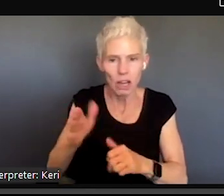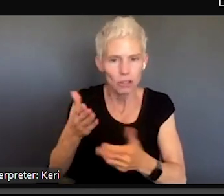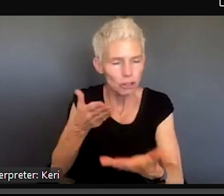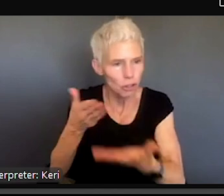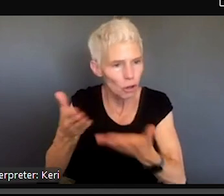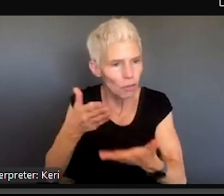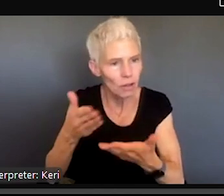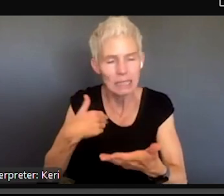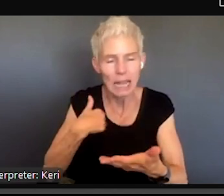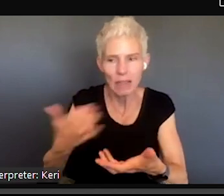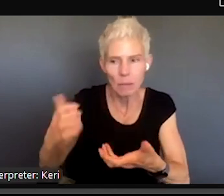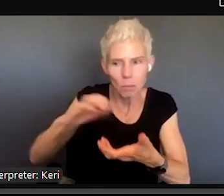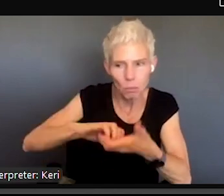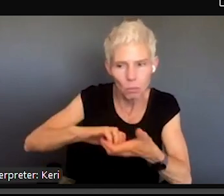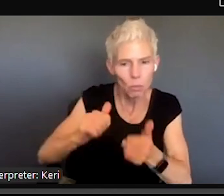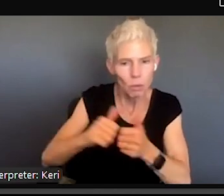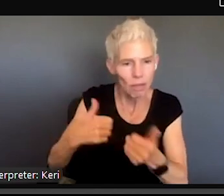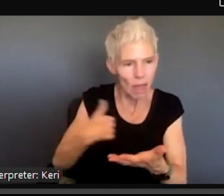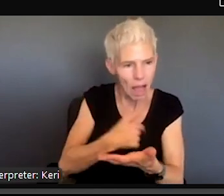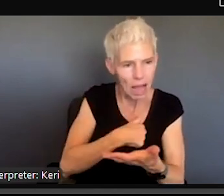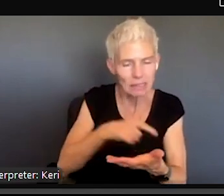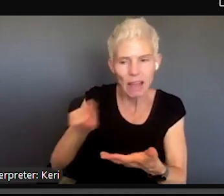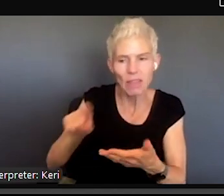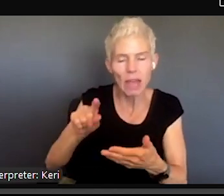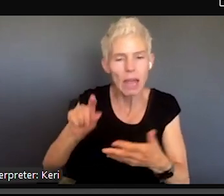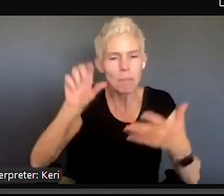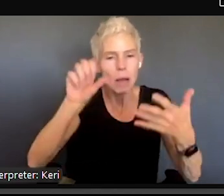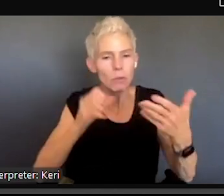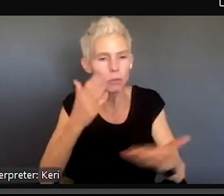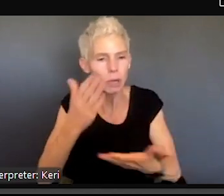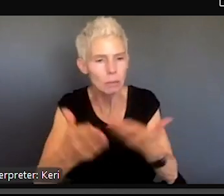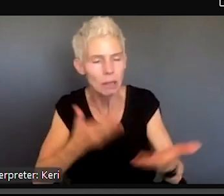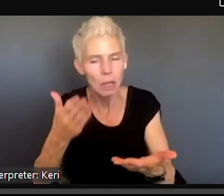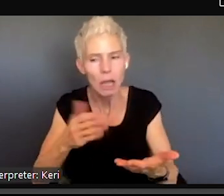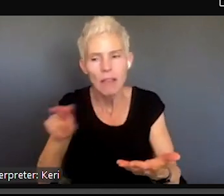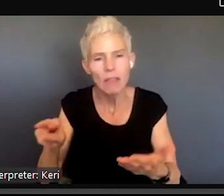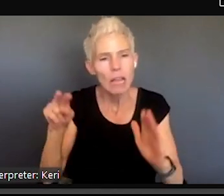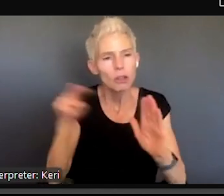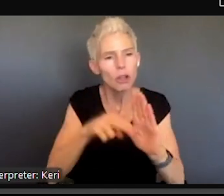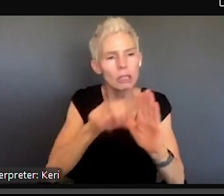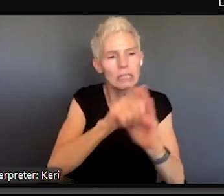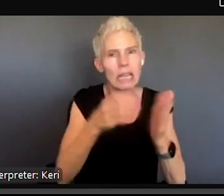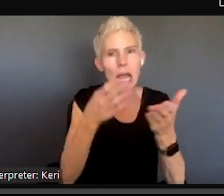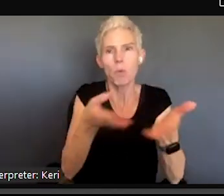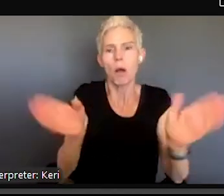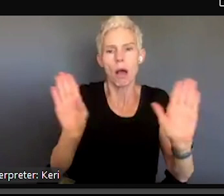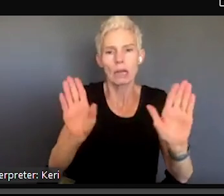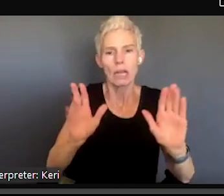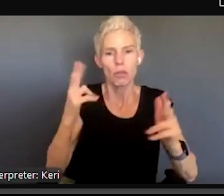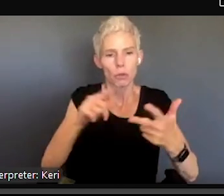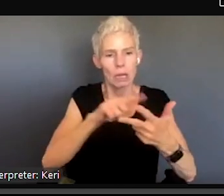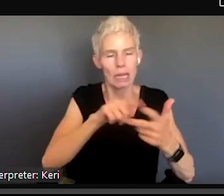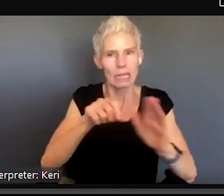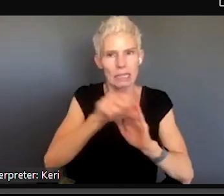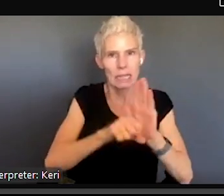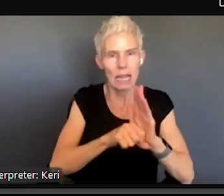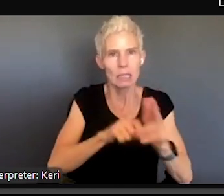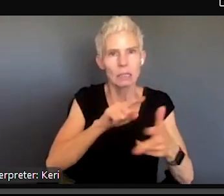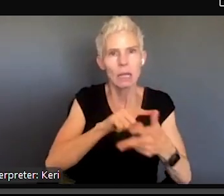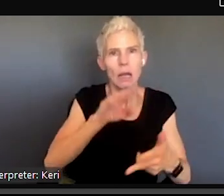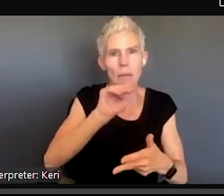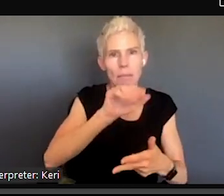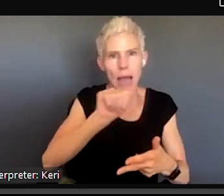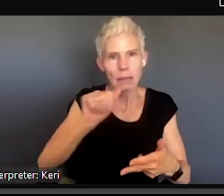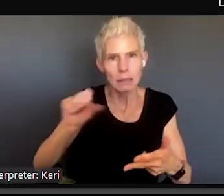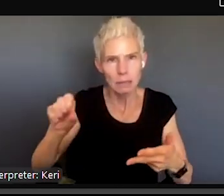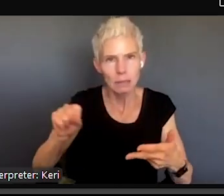to make some recommendations, and they look statewide. And there was 3 states in particular they looked to, and I got to remember,